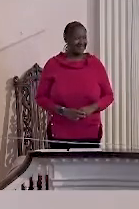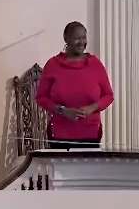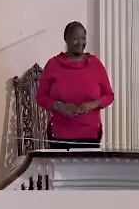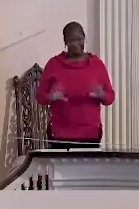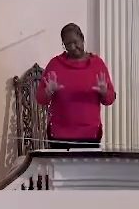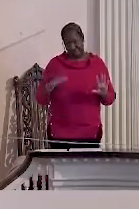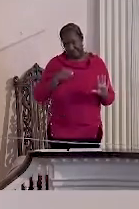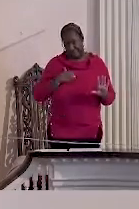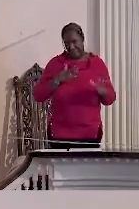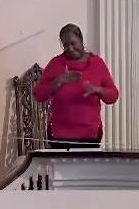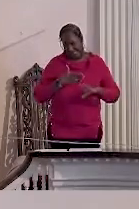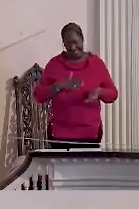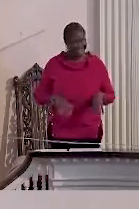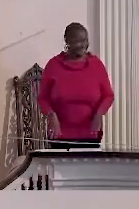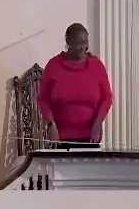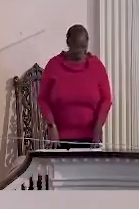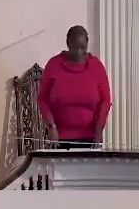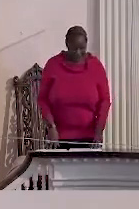Thank you.